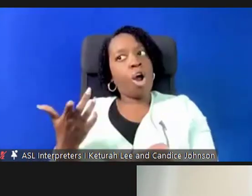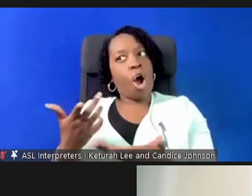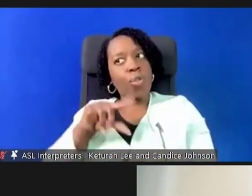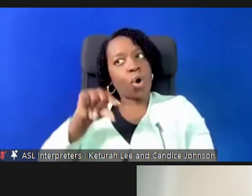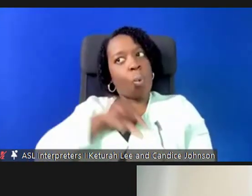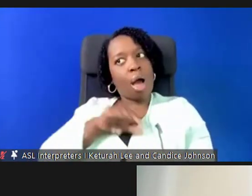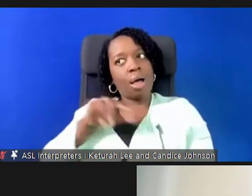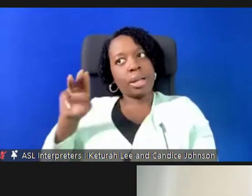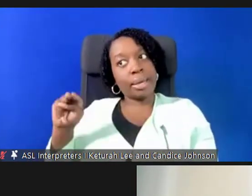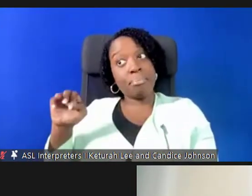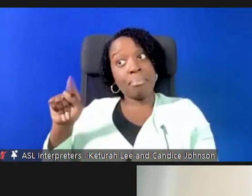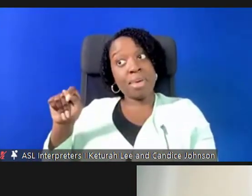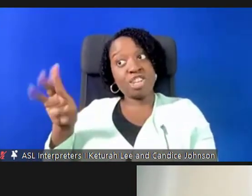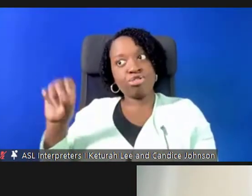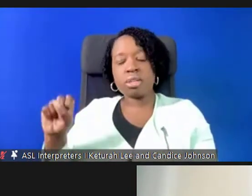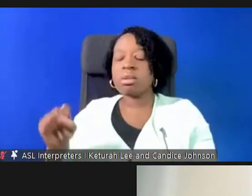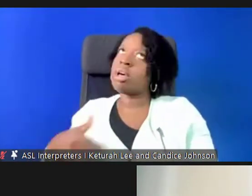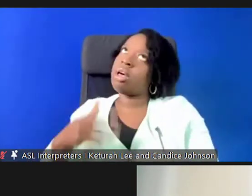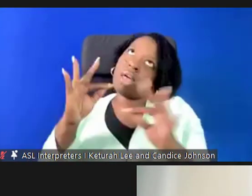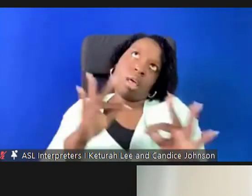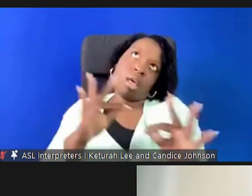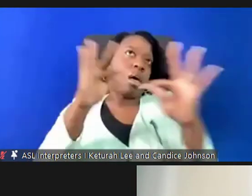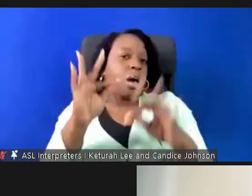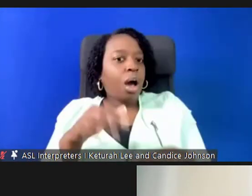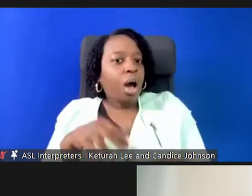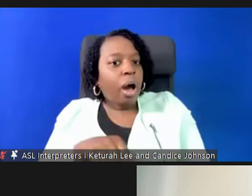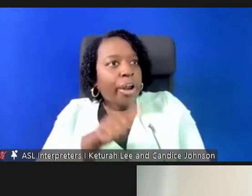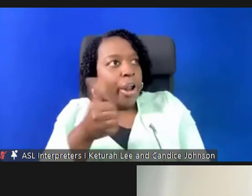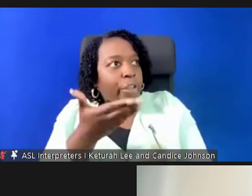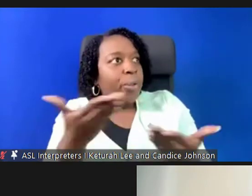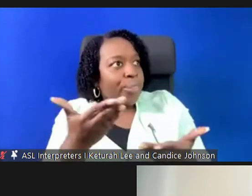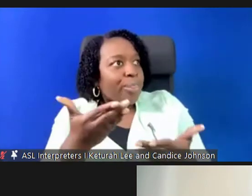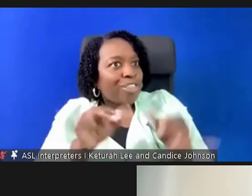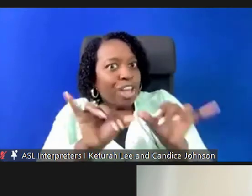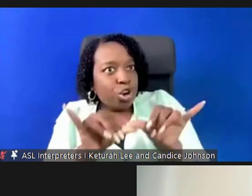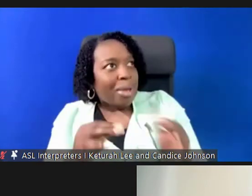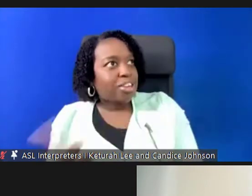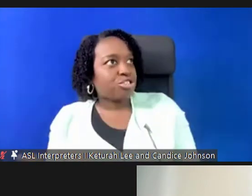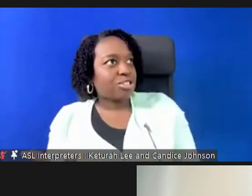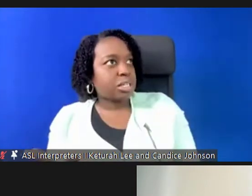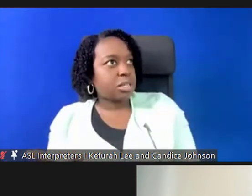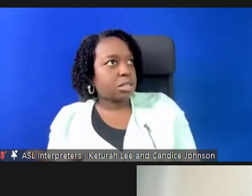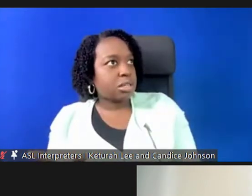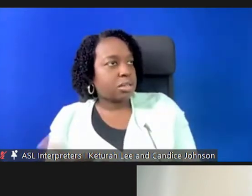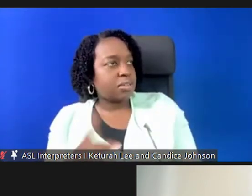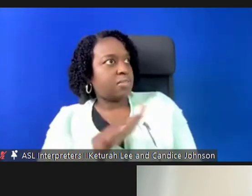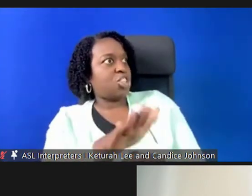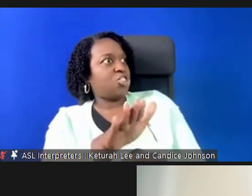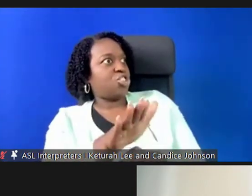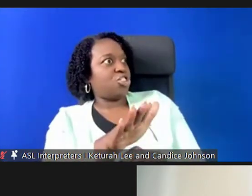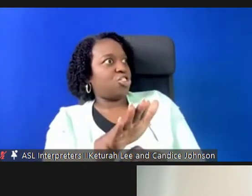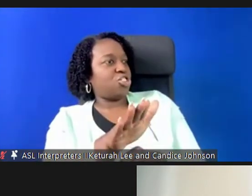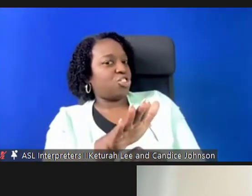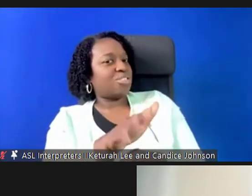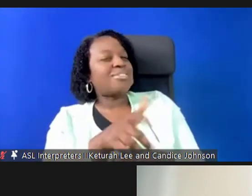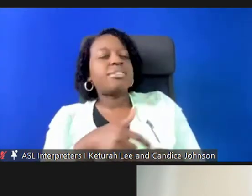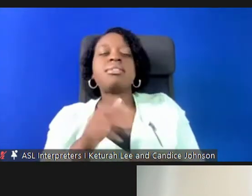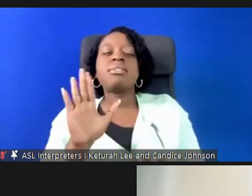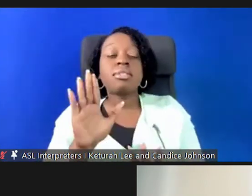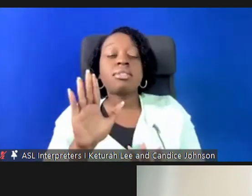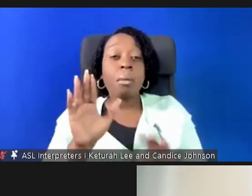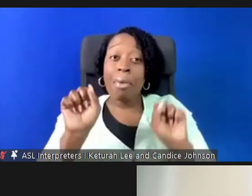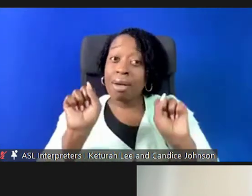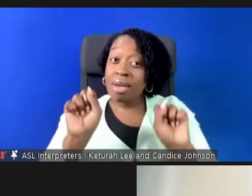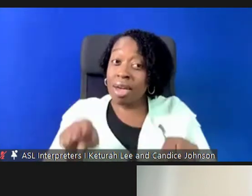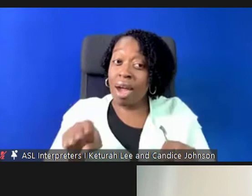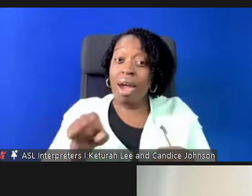thing you're measuring. But I think there's a point that there really is work we could do here in terms of, can we turn any of